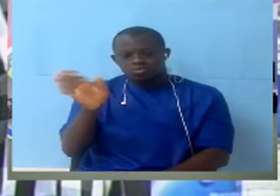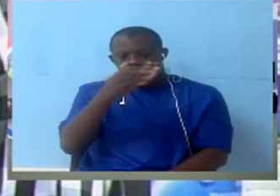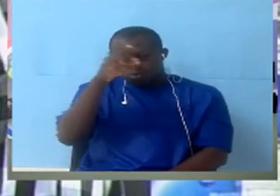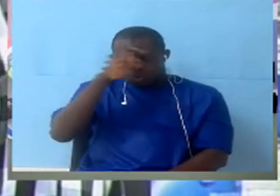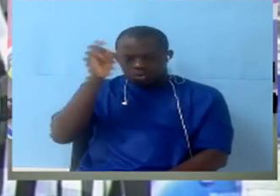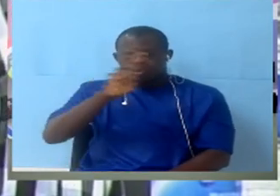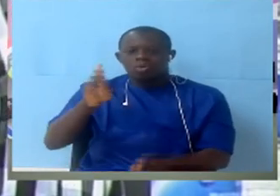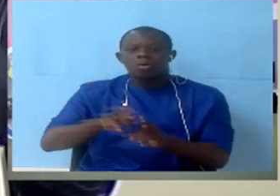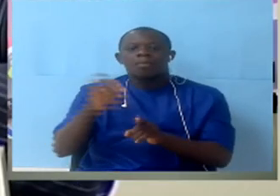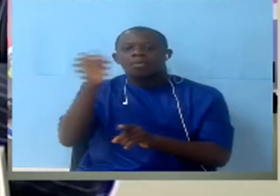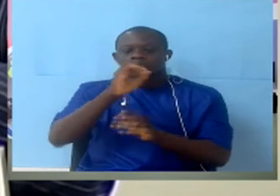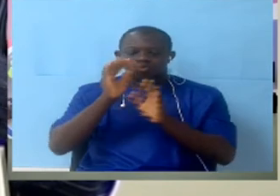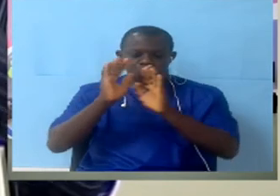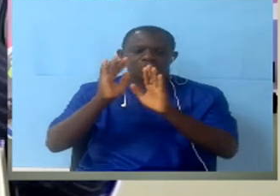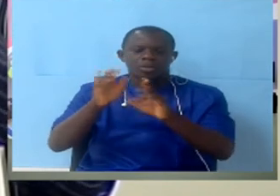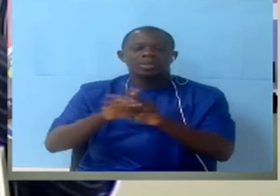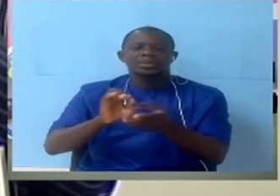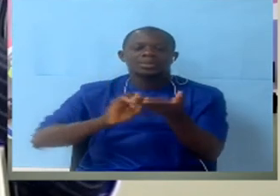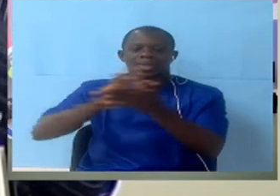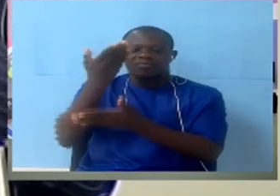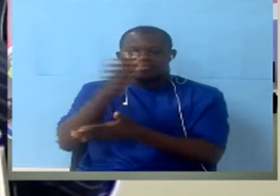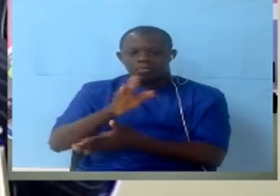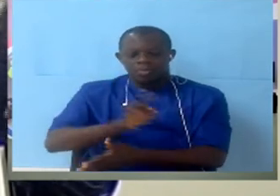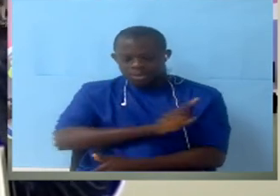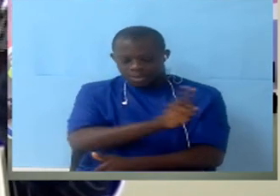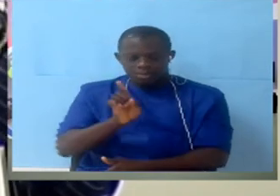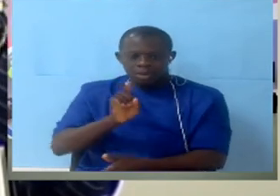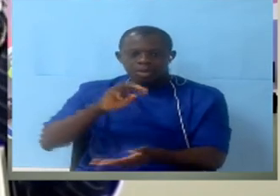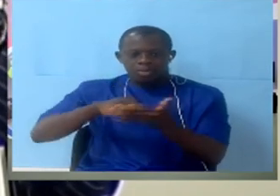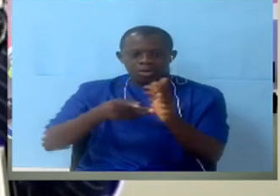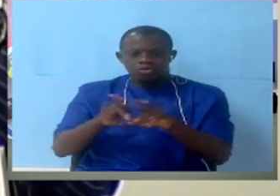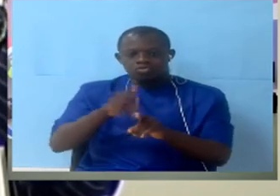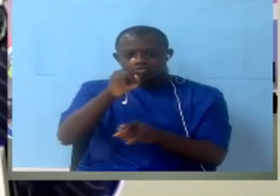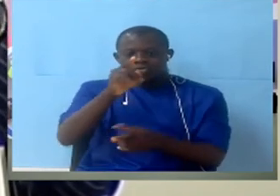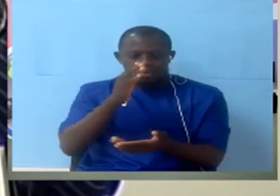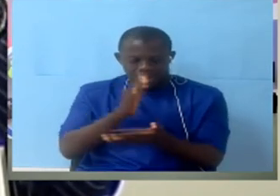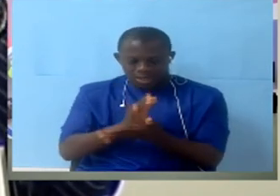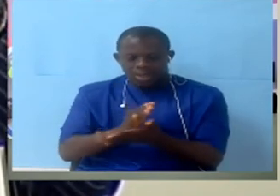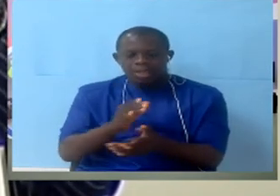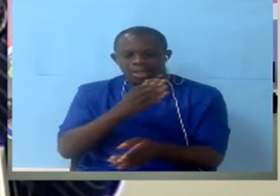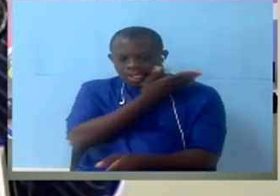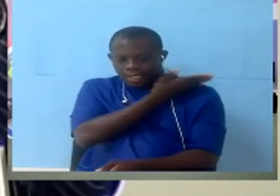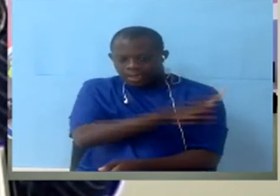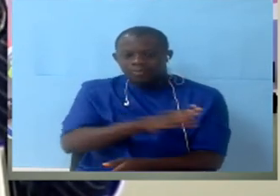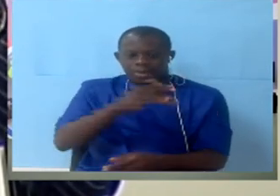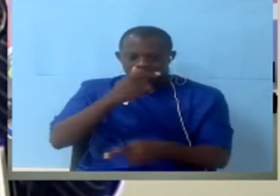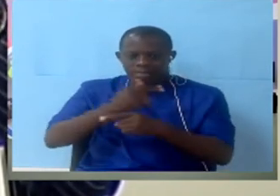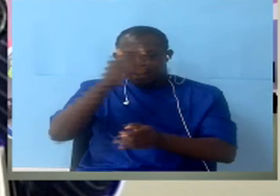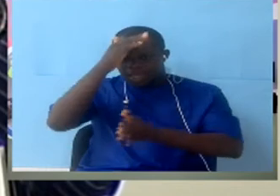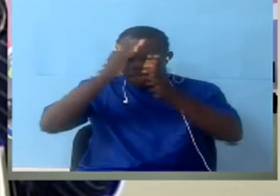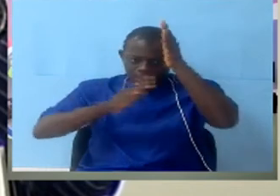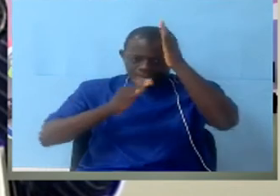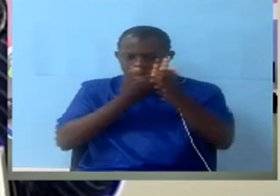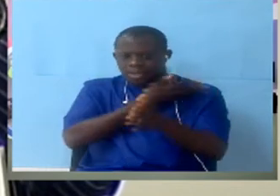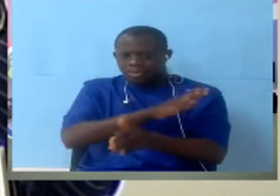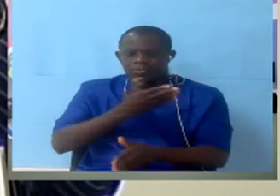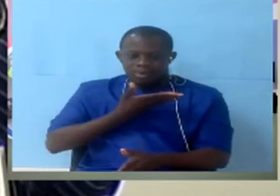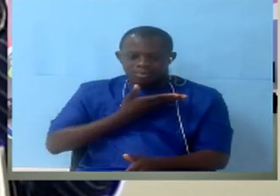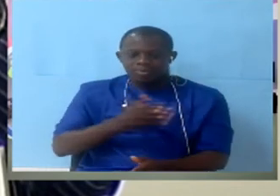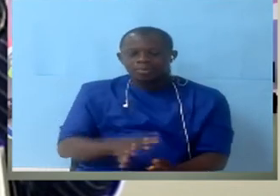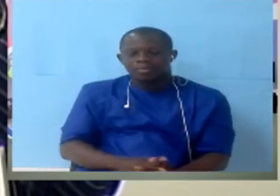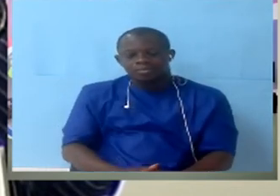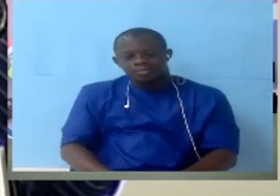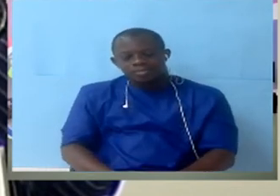orders from them. You had effectively deserted the army, correct? I borta sojar kun daato le ta ta